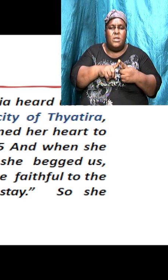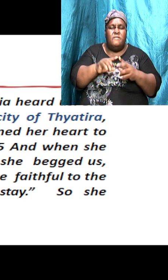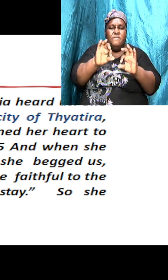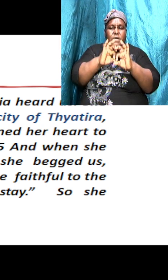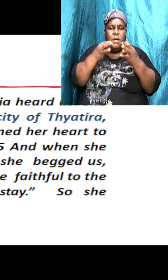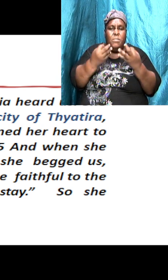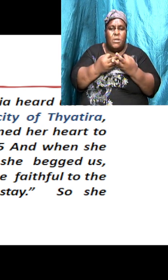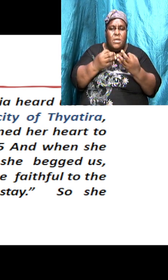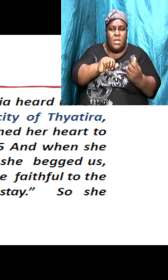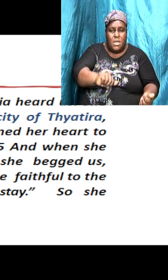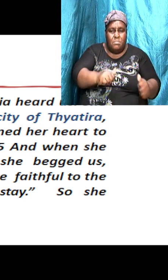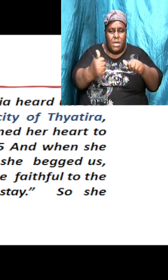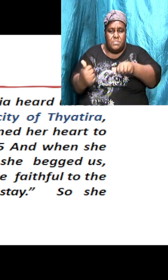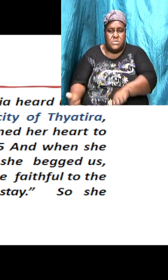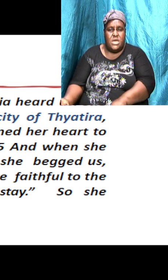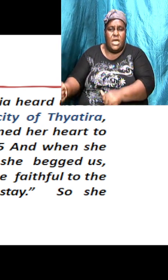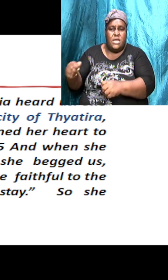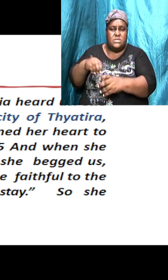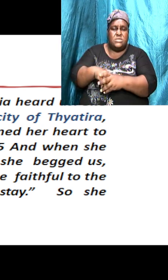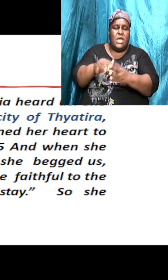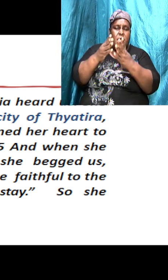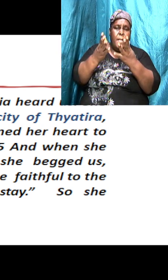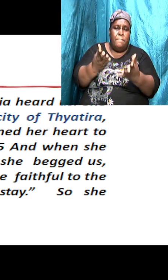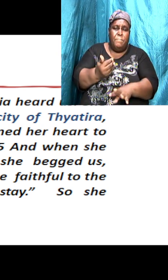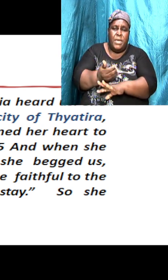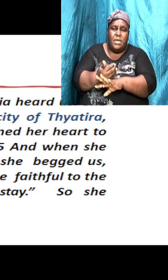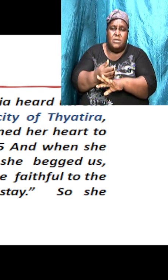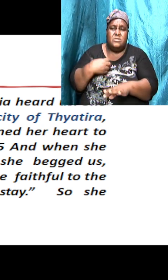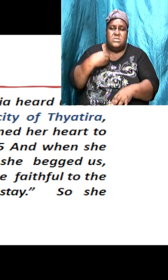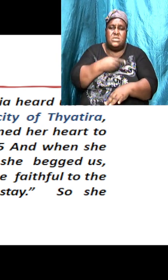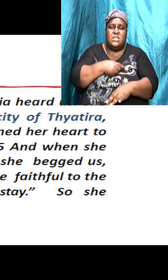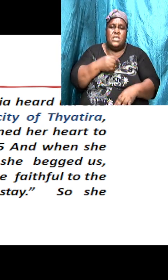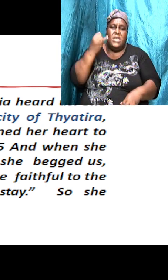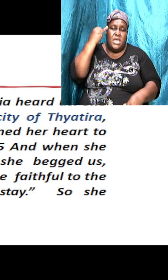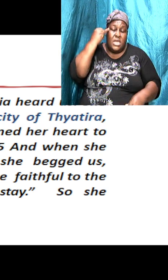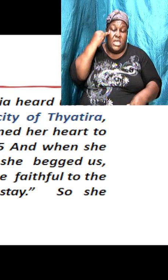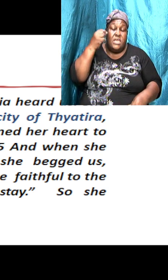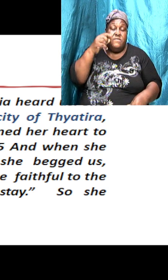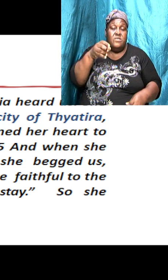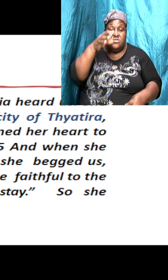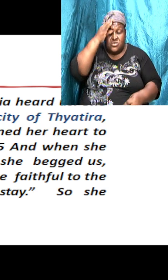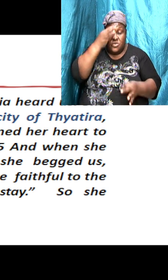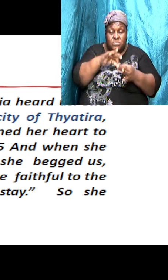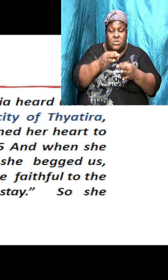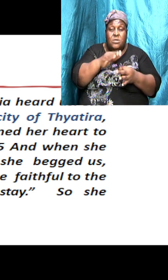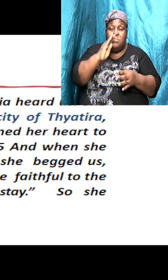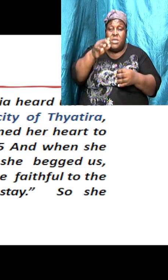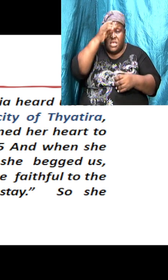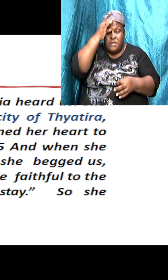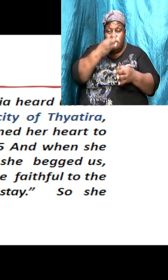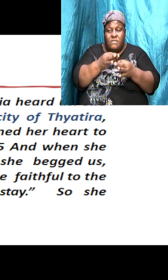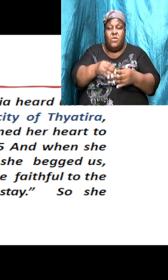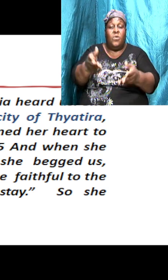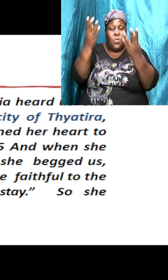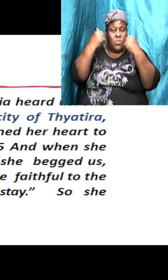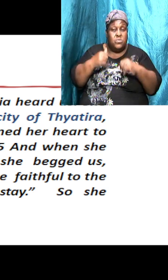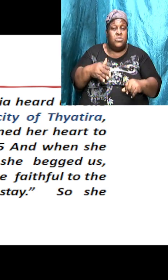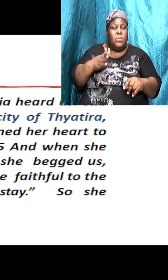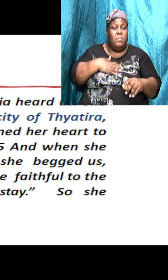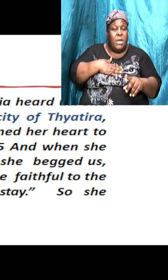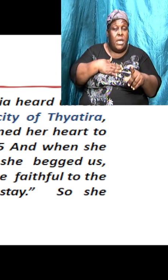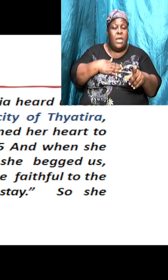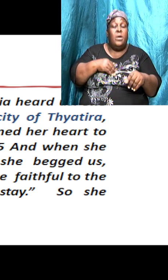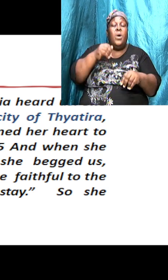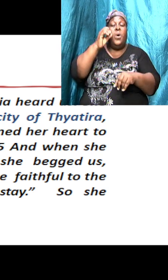were baptized, she begged us, saying, if you have judged me to be faithful to the Lord, come to my house and